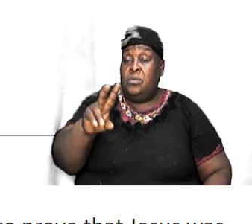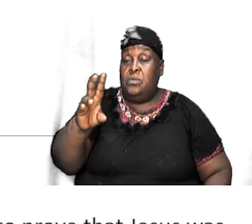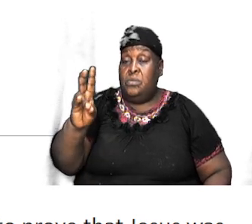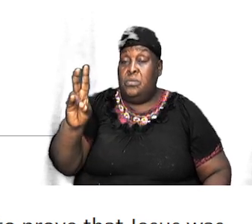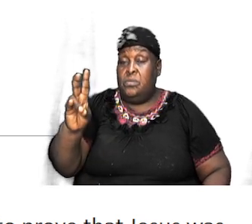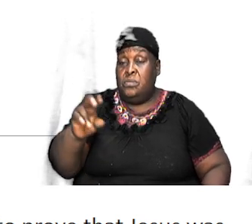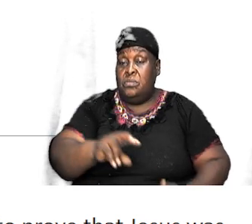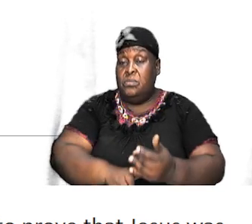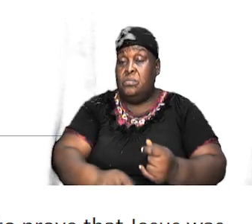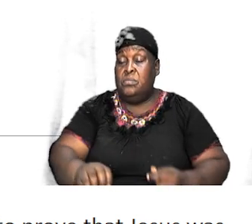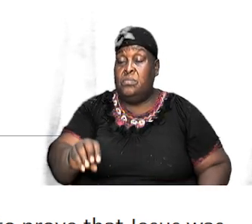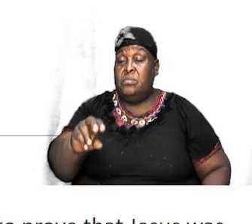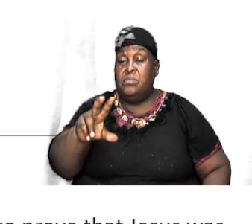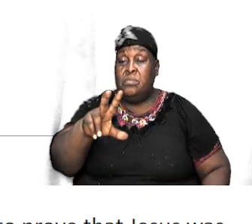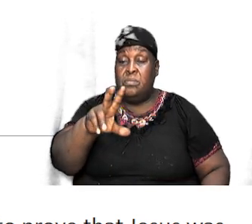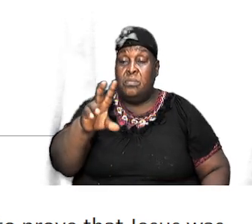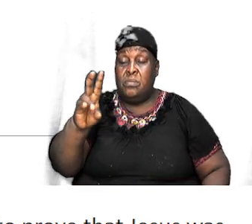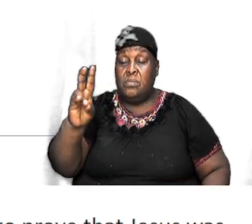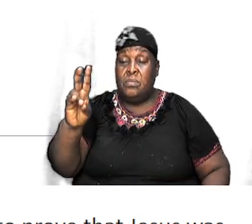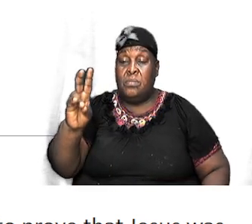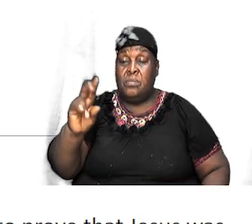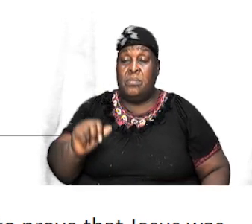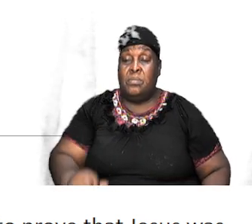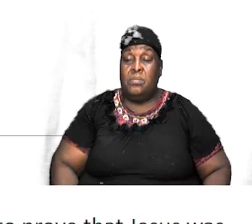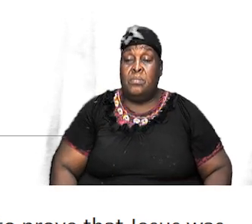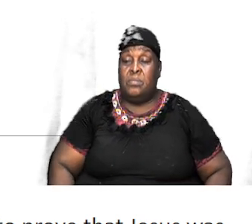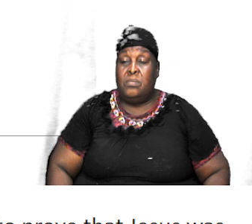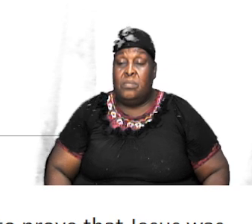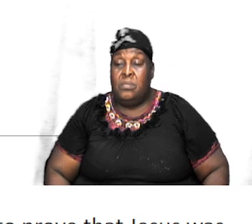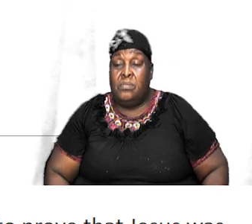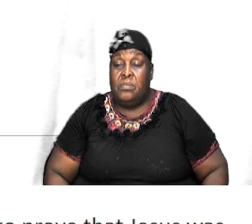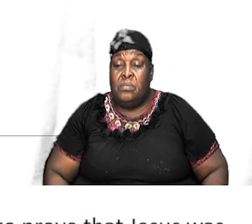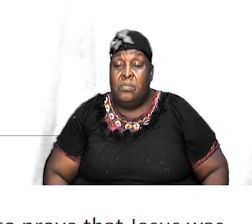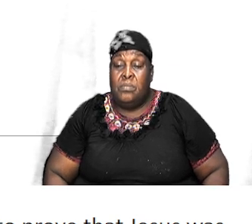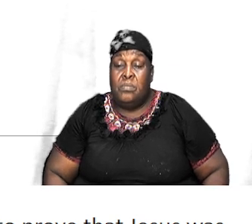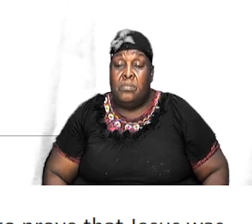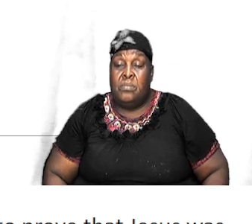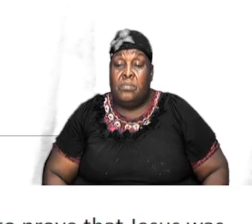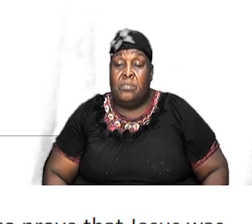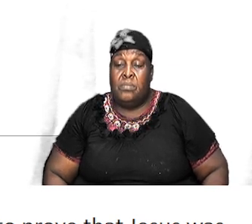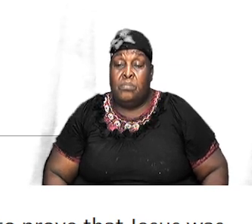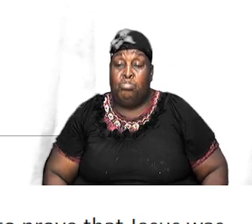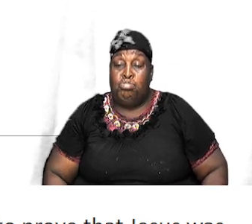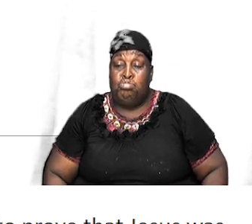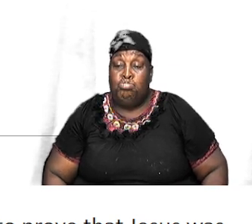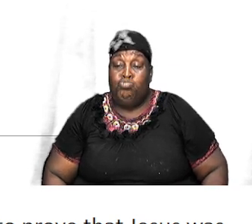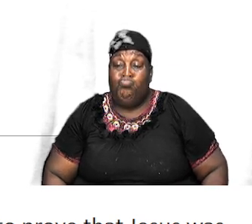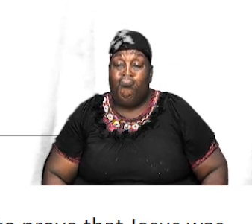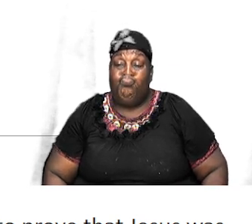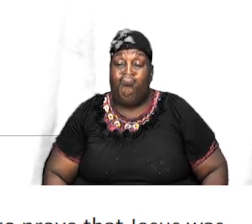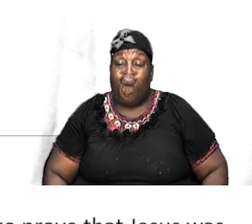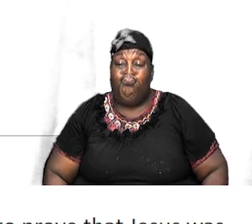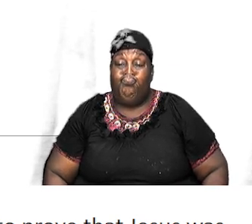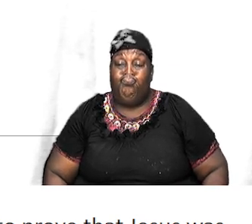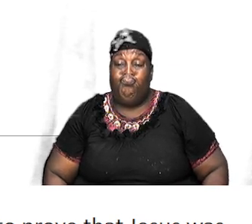verse 37 are the key verse in this book. And let us look at these two scriptures.